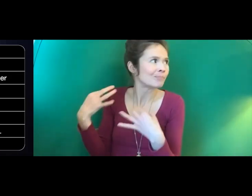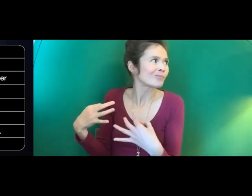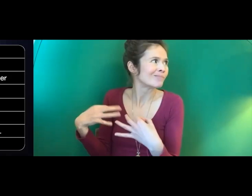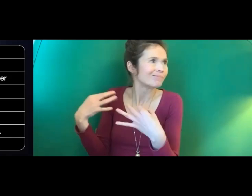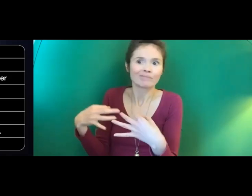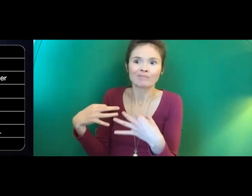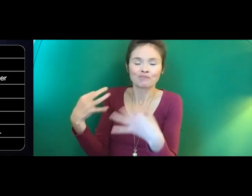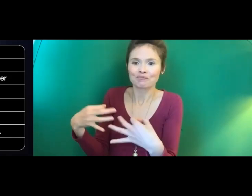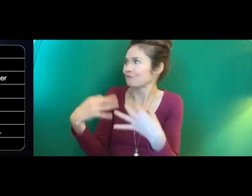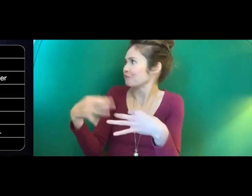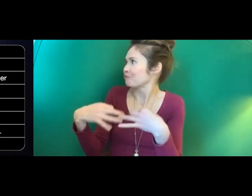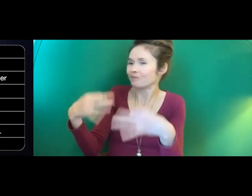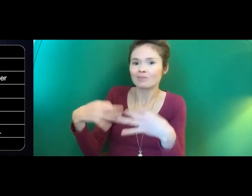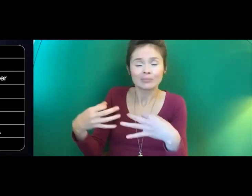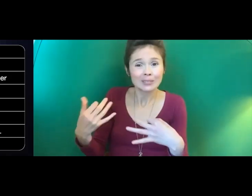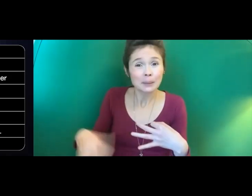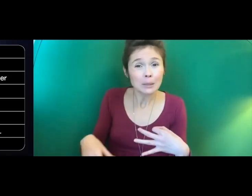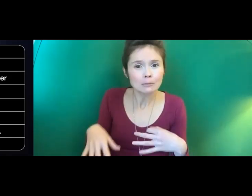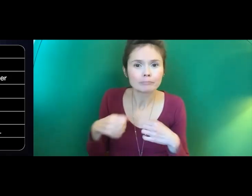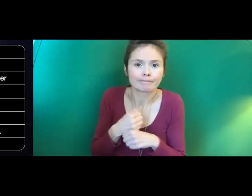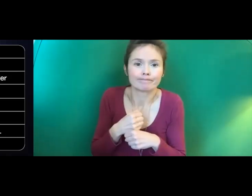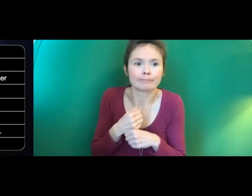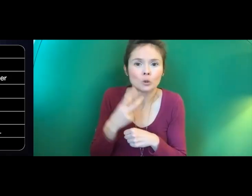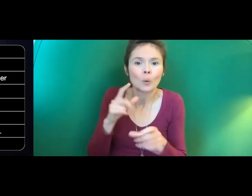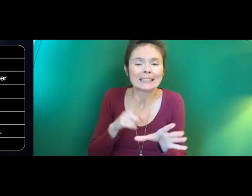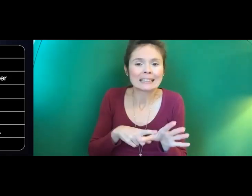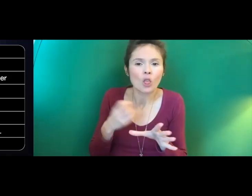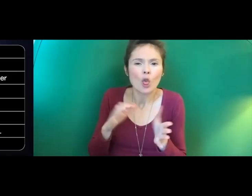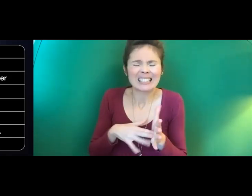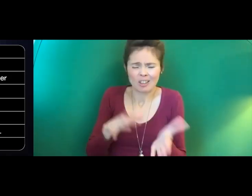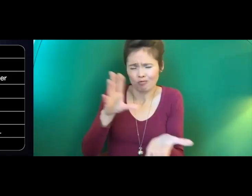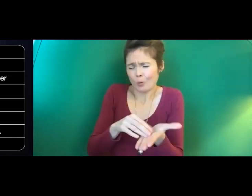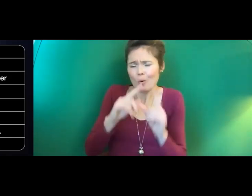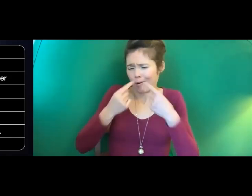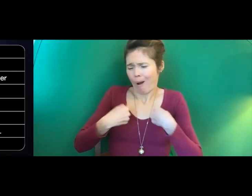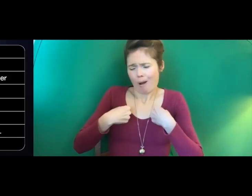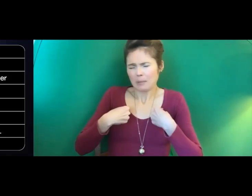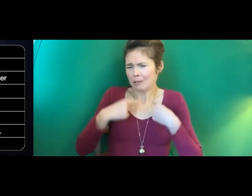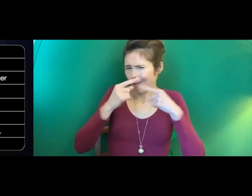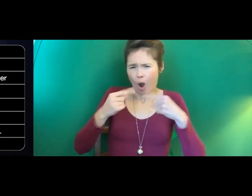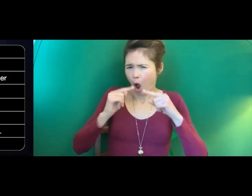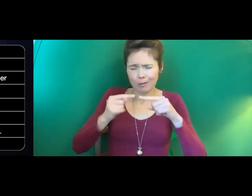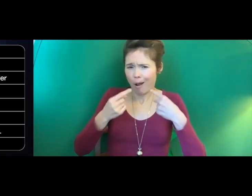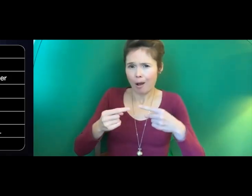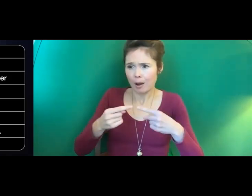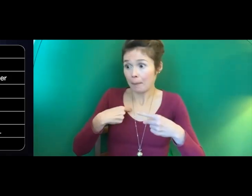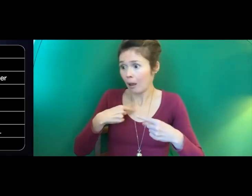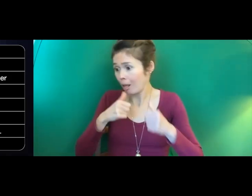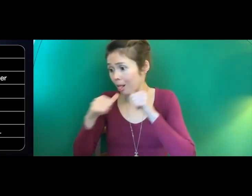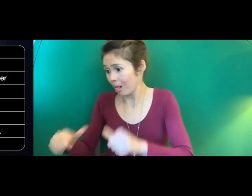record for 20, 30 years of my career. I've done a few demos, but, you know, I just kind of stuck with live because it was